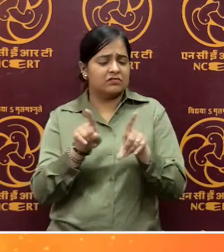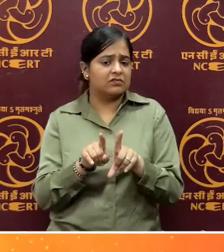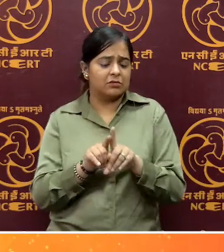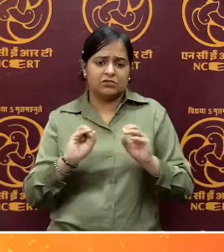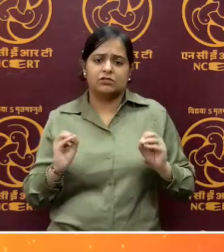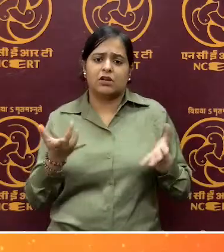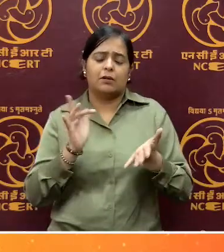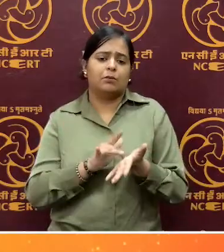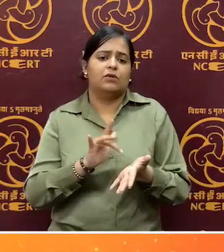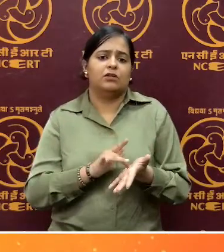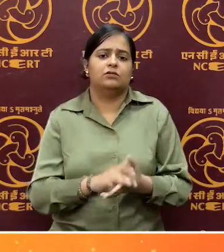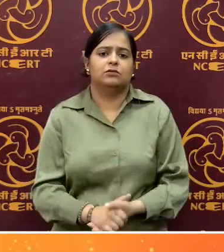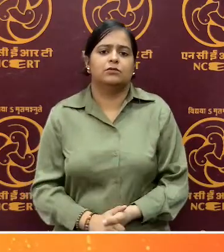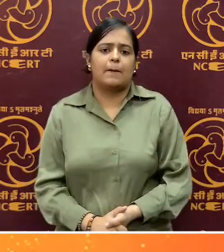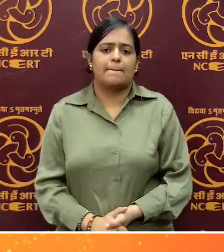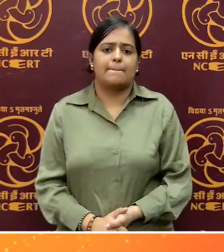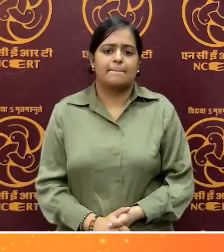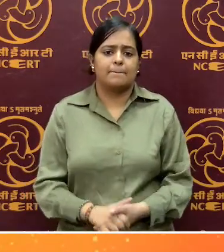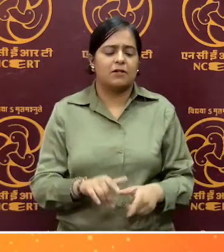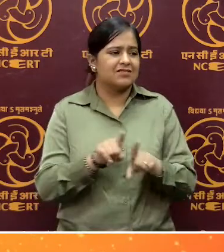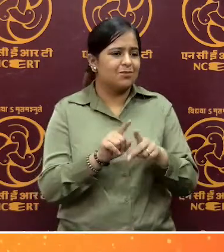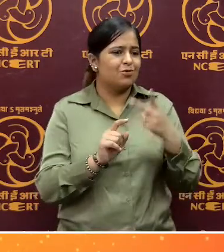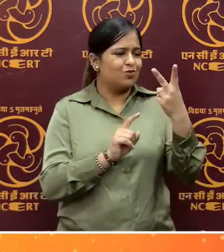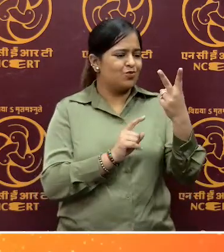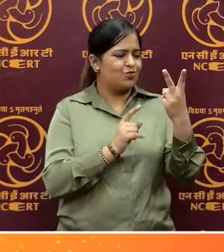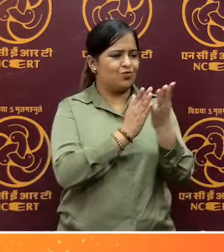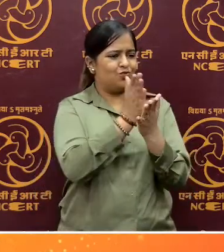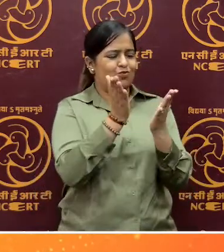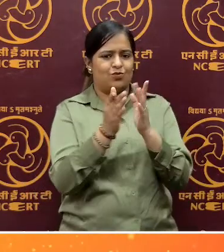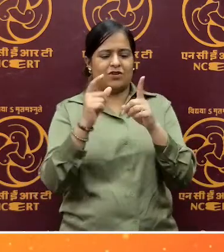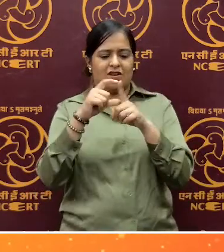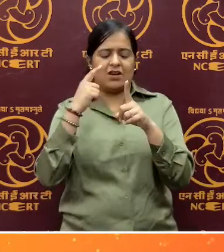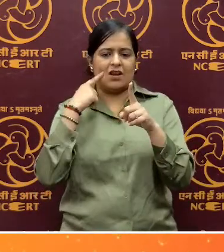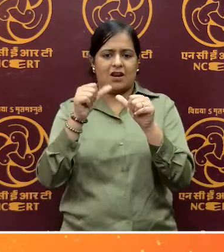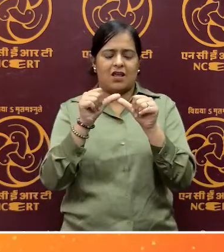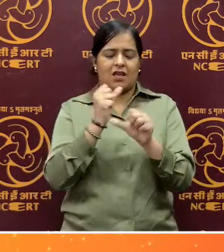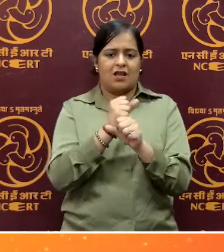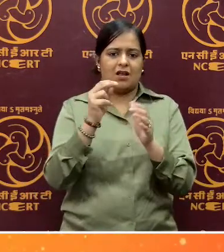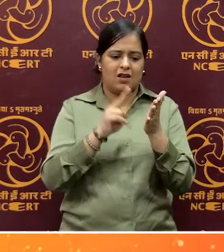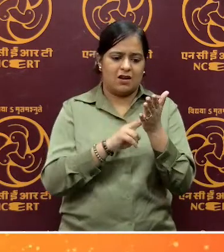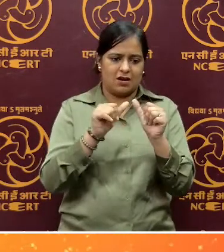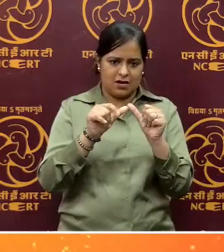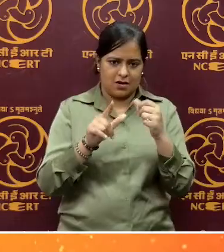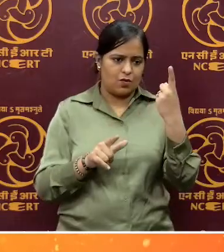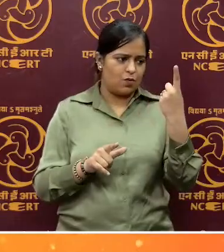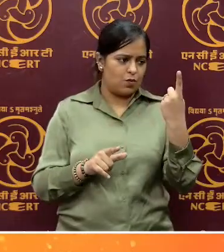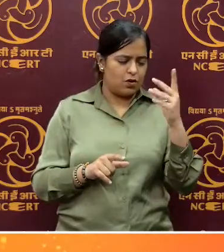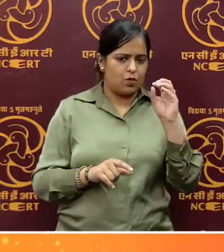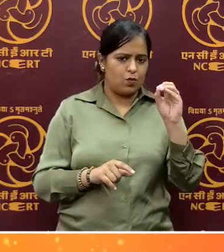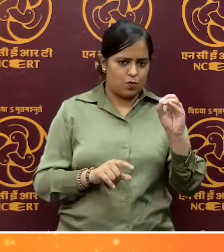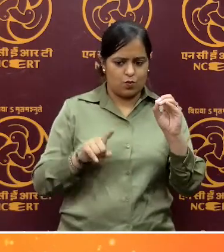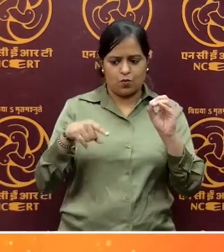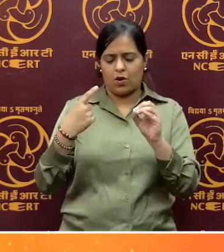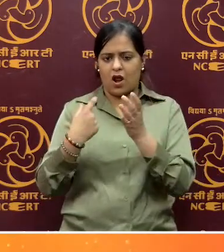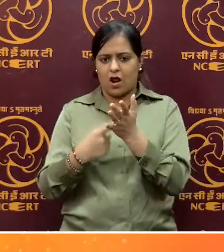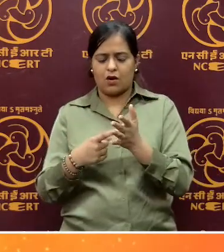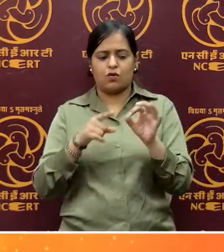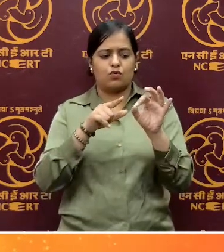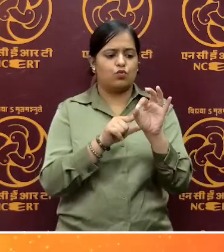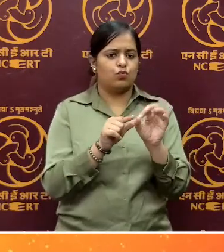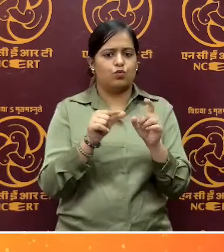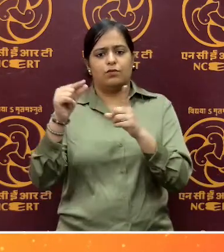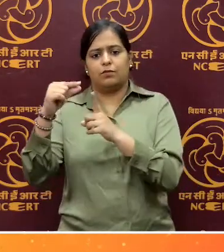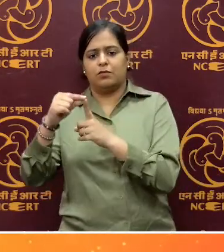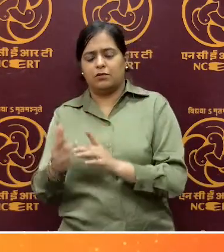have. There are two diagonals of this parallelogram. One is OR, the other one is QP. So the sum of